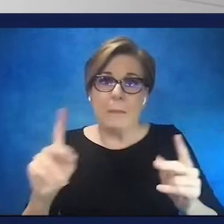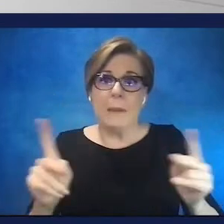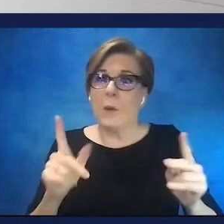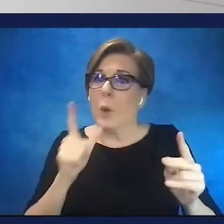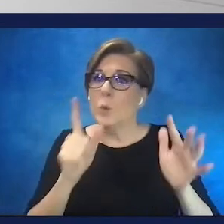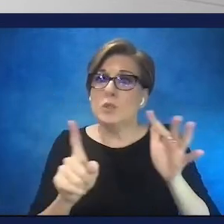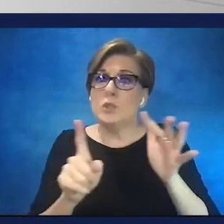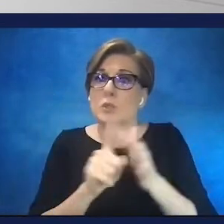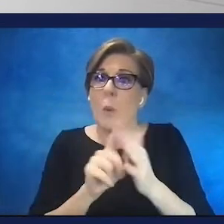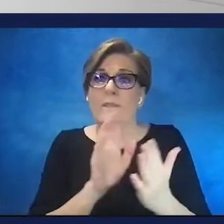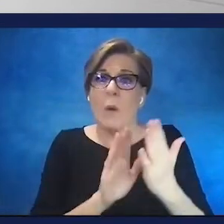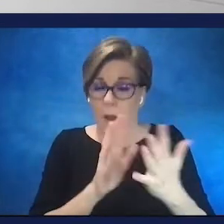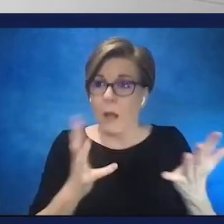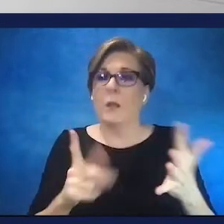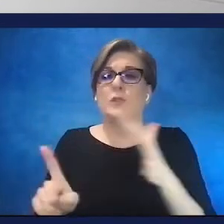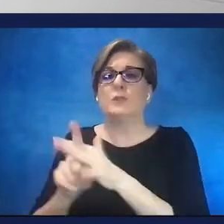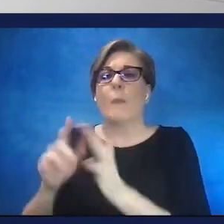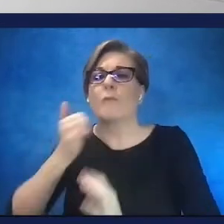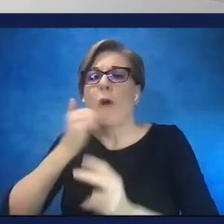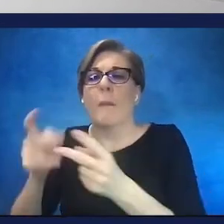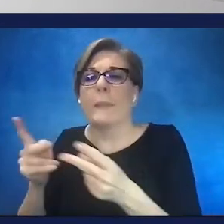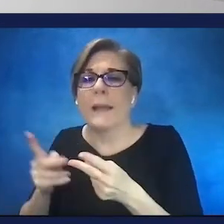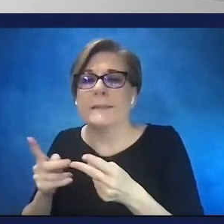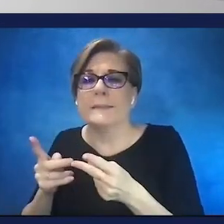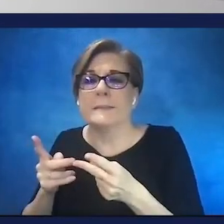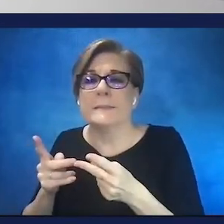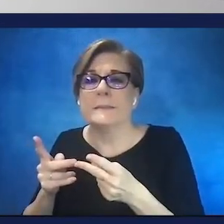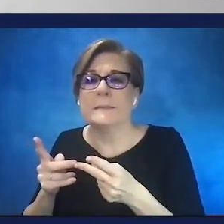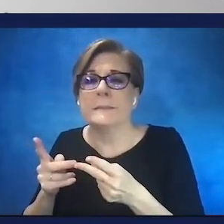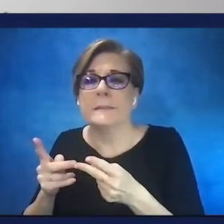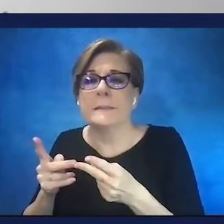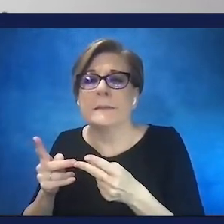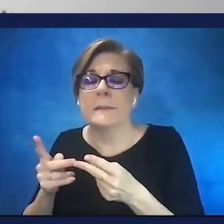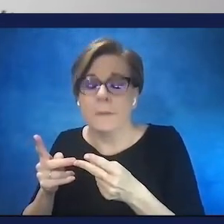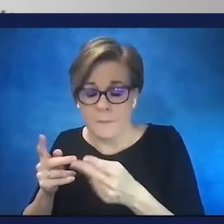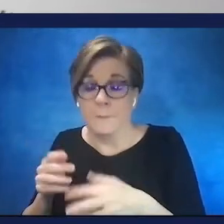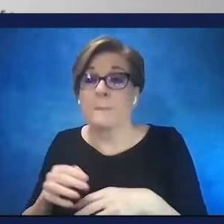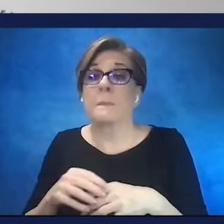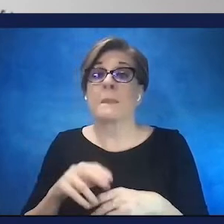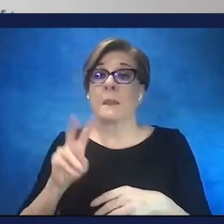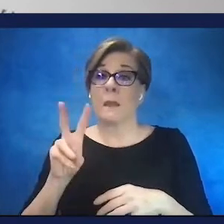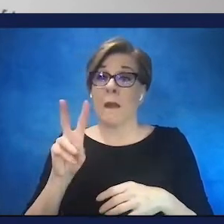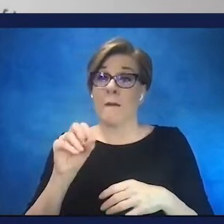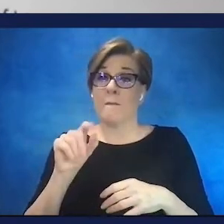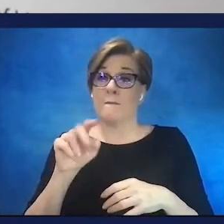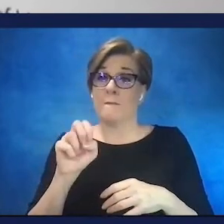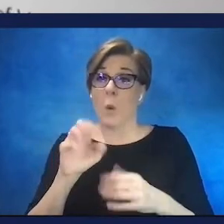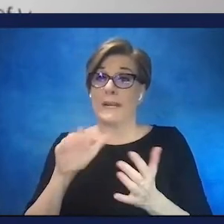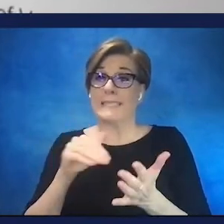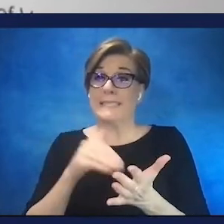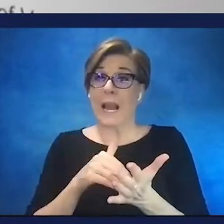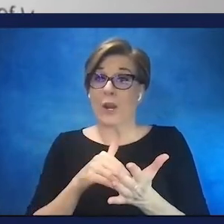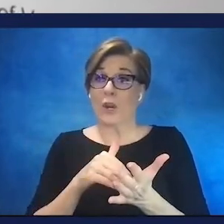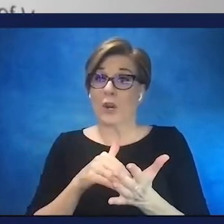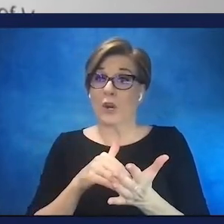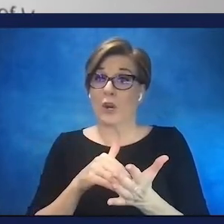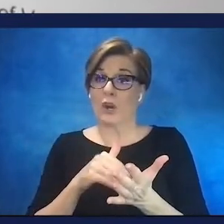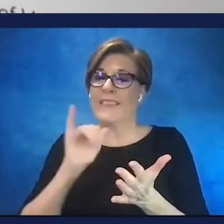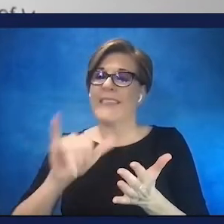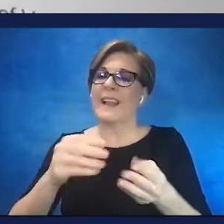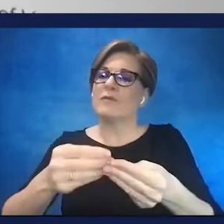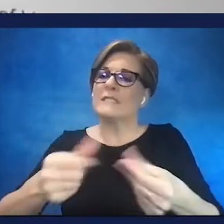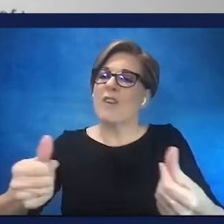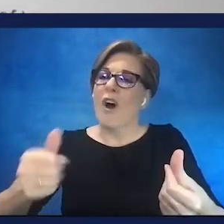in-person voters have is being in the wrong location. And the vote center models actually solve that issue,